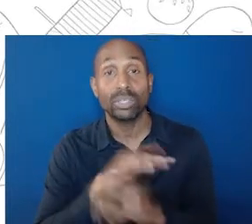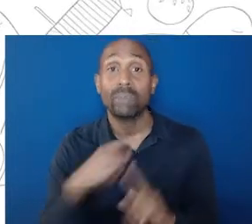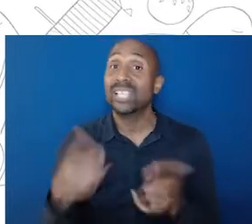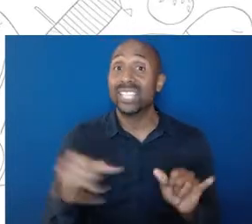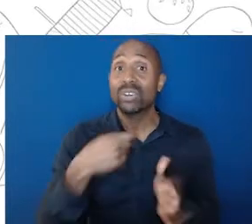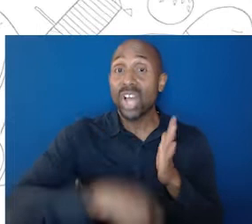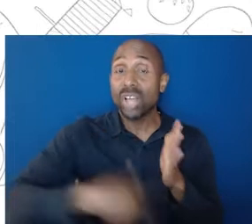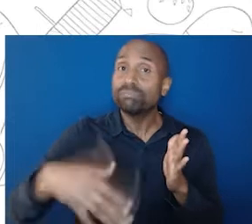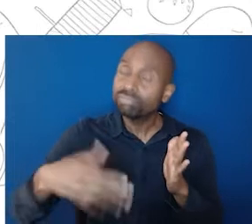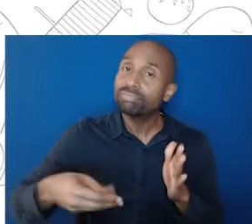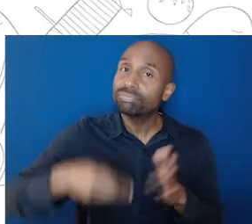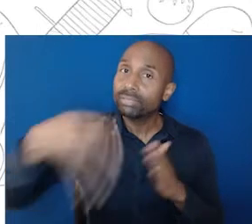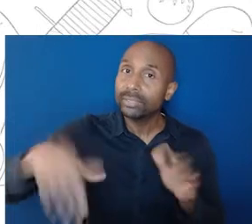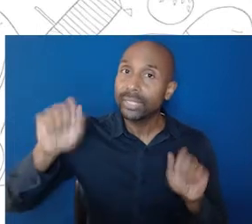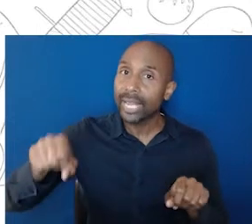know, astronomical.